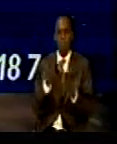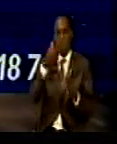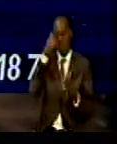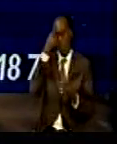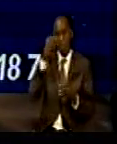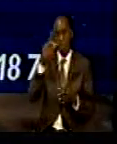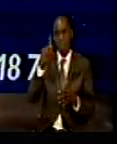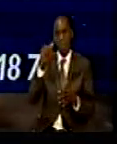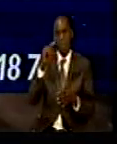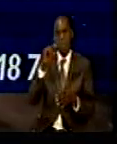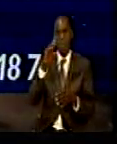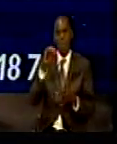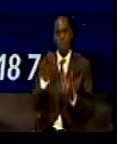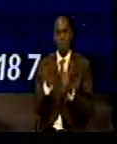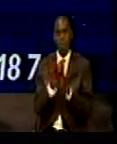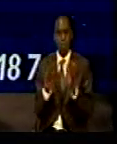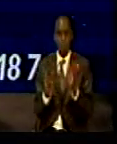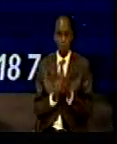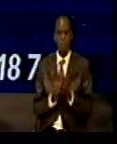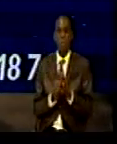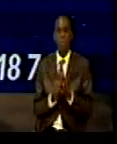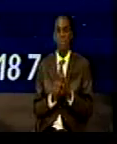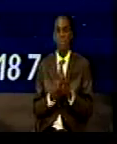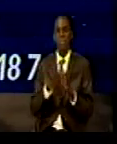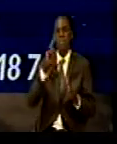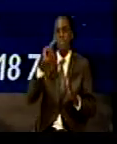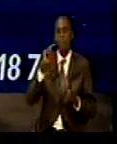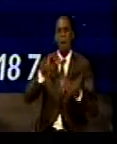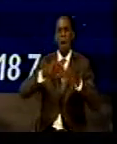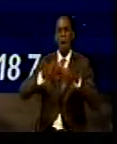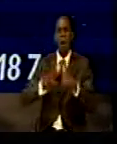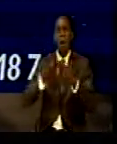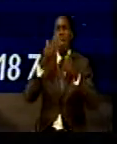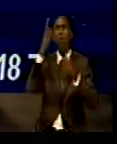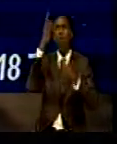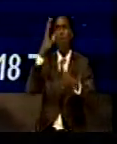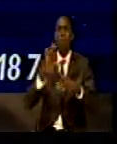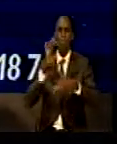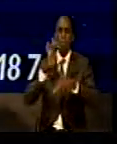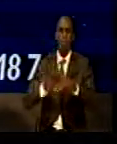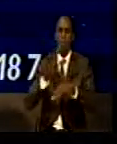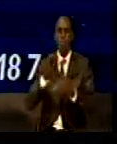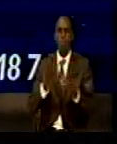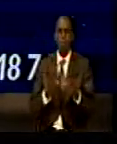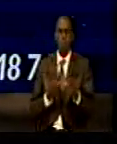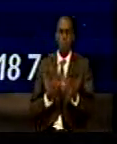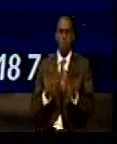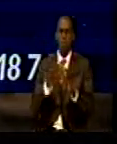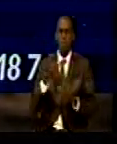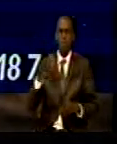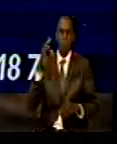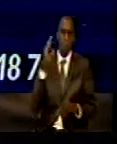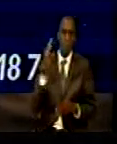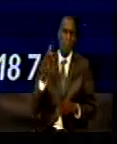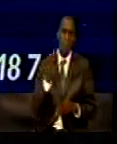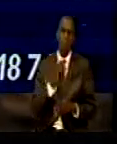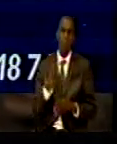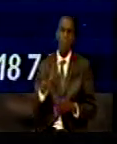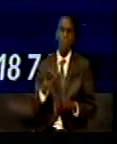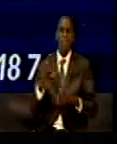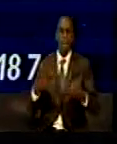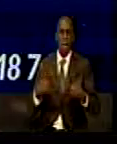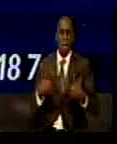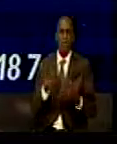is testifying of how God touched him during the ministration. He's been having this foul breath,